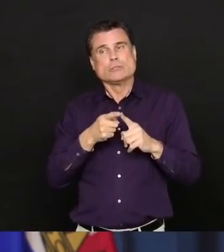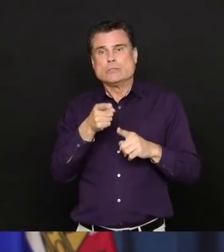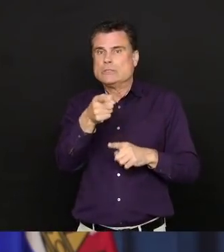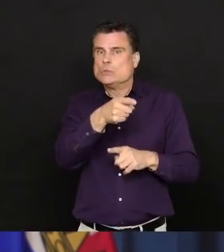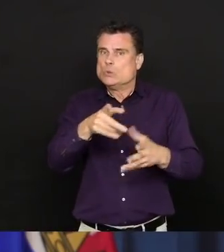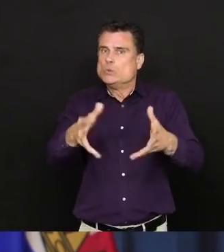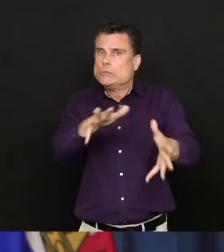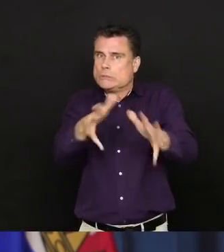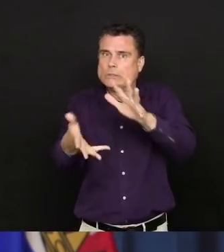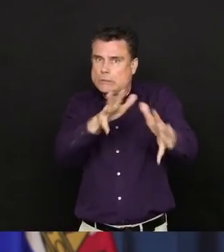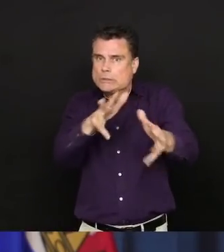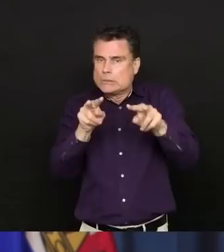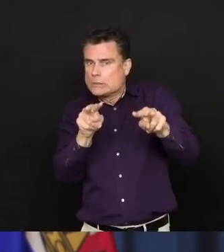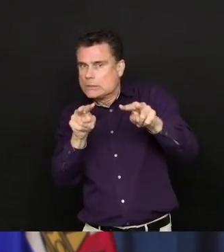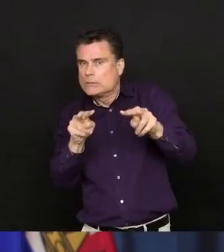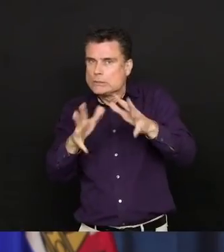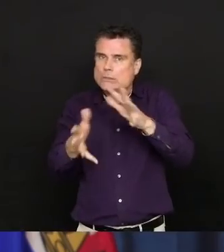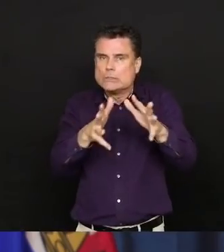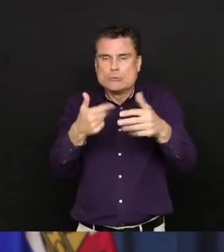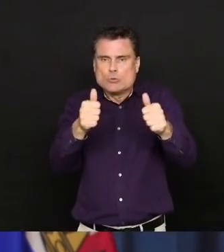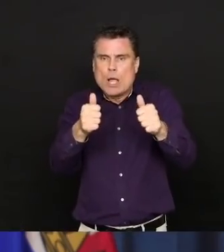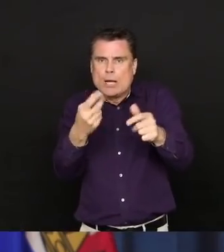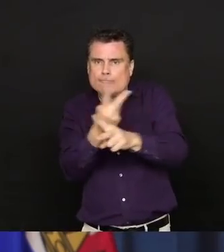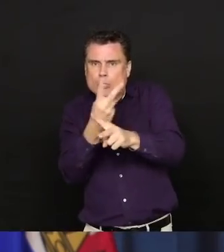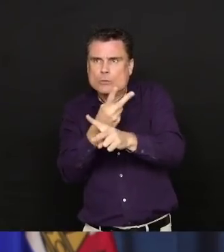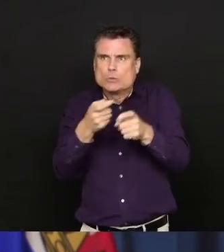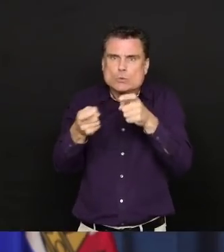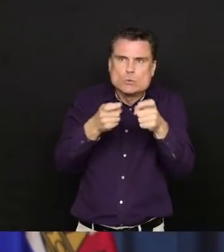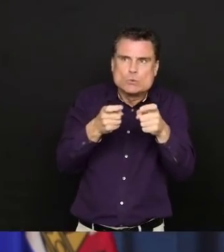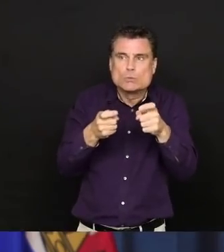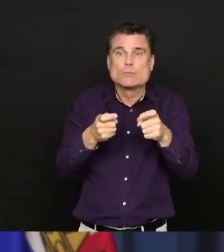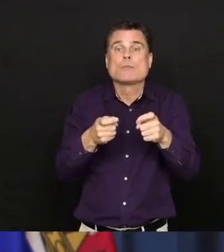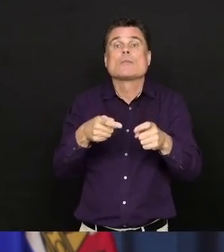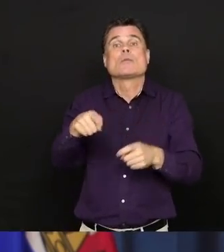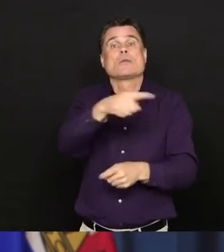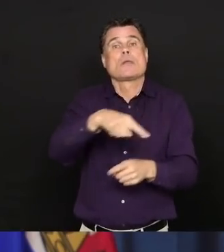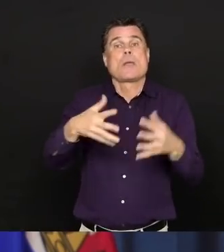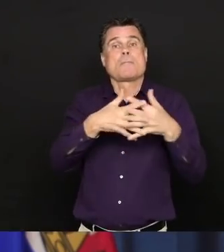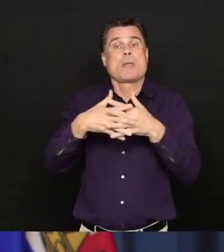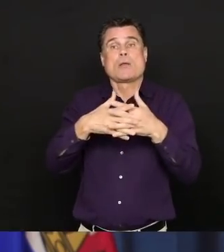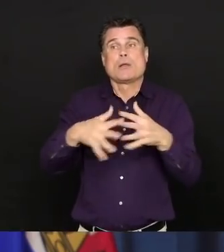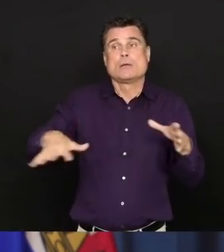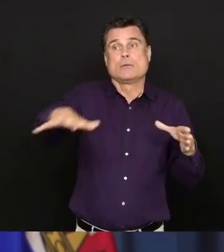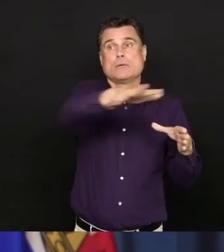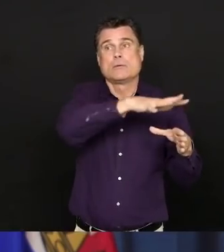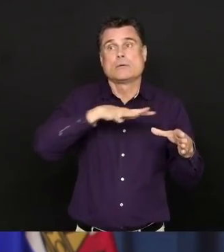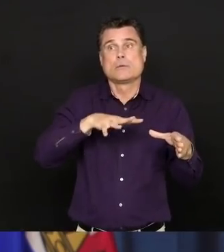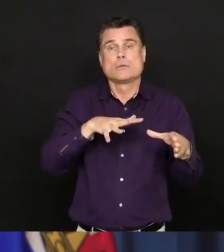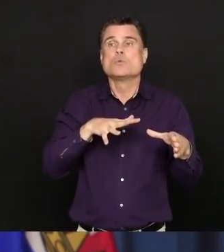one country of the world who undoubtedly, and our friends in the United States, are undoubtedly dealing with an